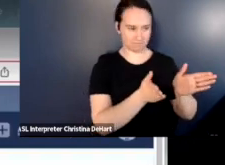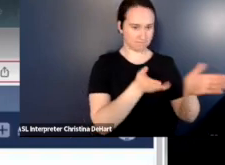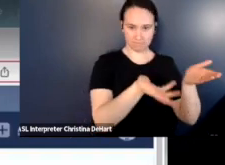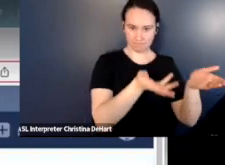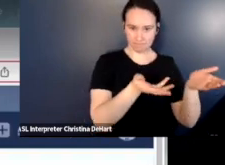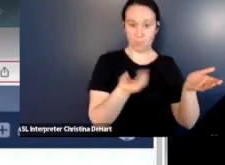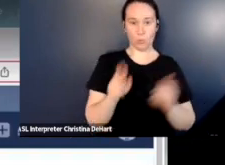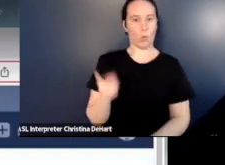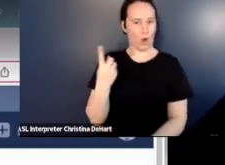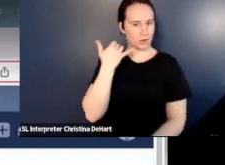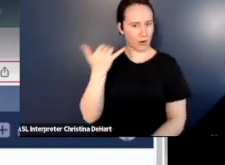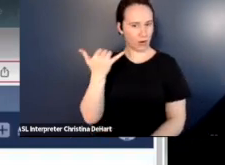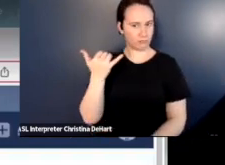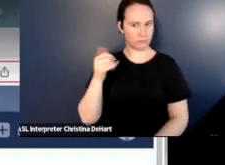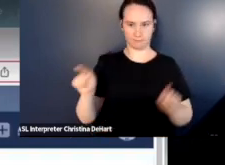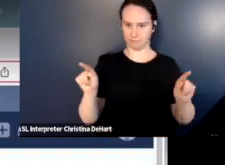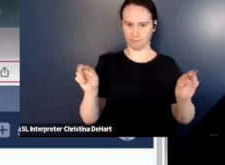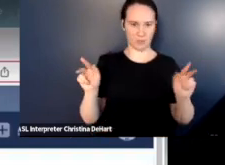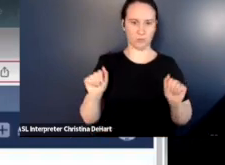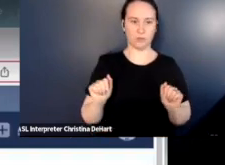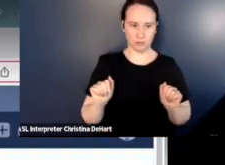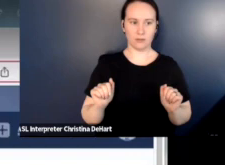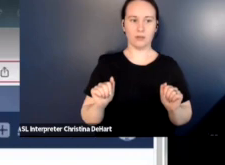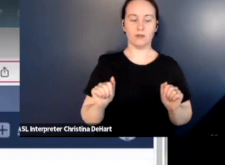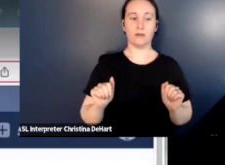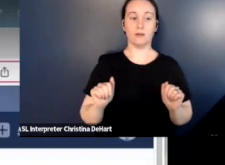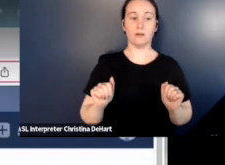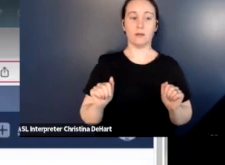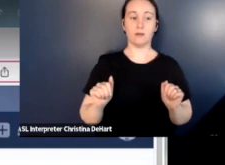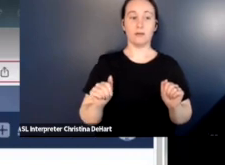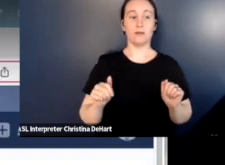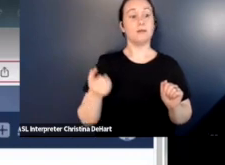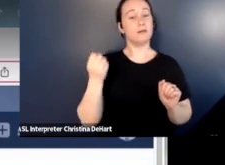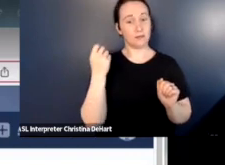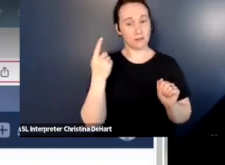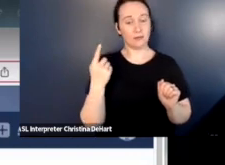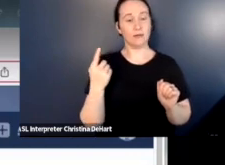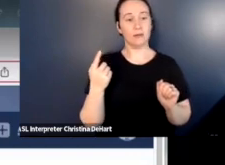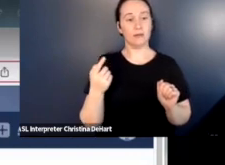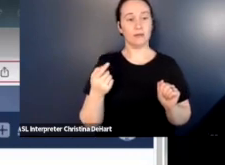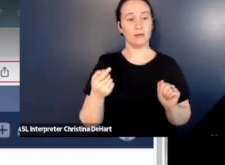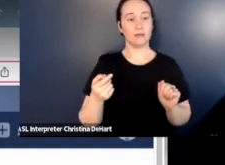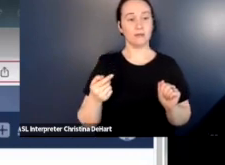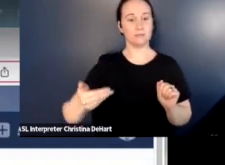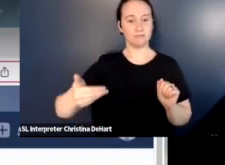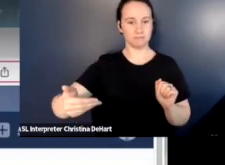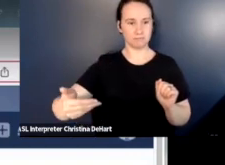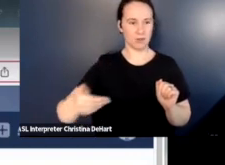capacity of the amount of interactions they can work, then they will not be offered any further until they have one wrapped